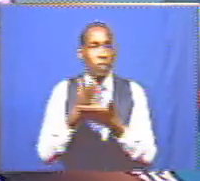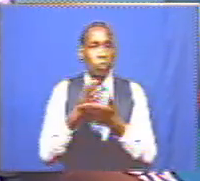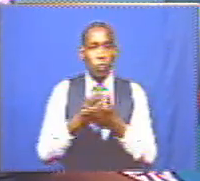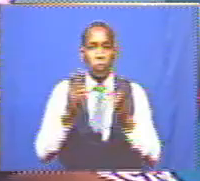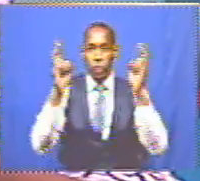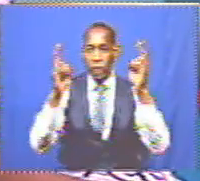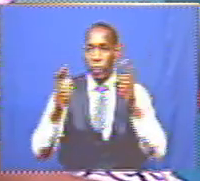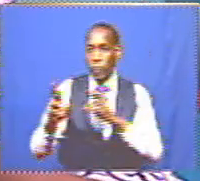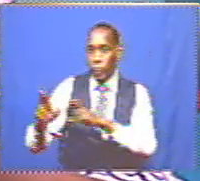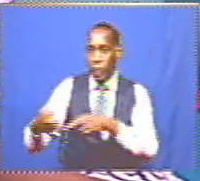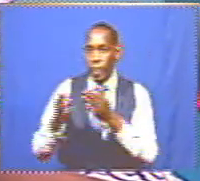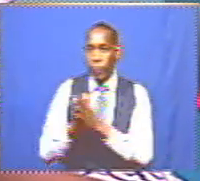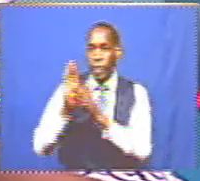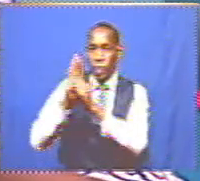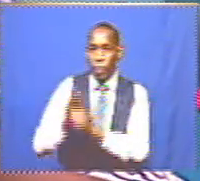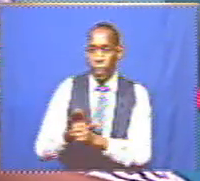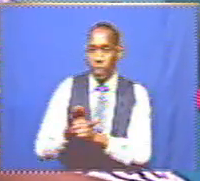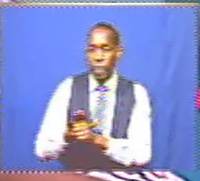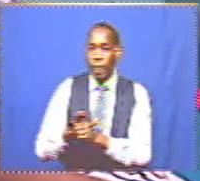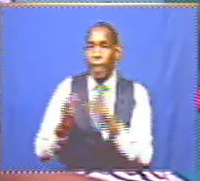and horrible family situations